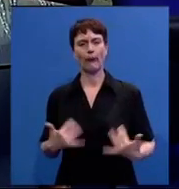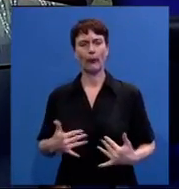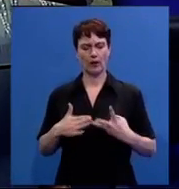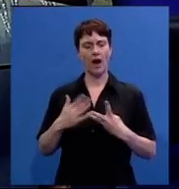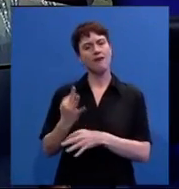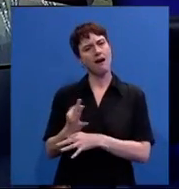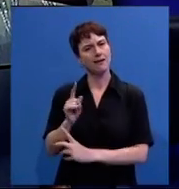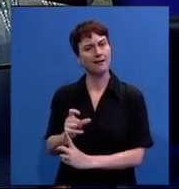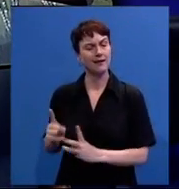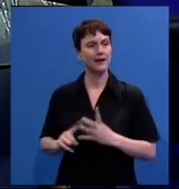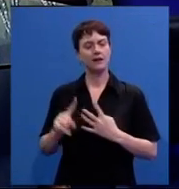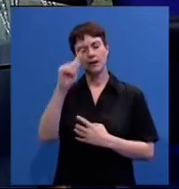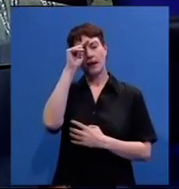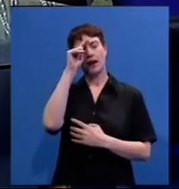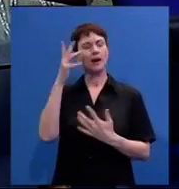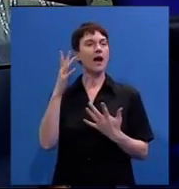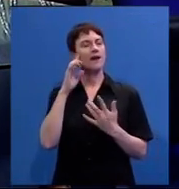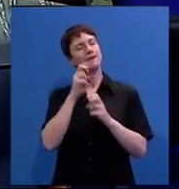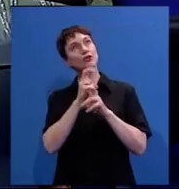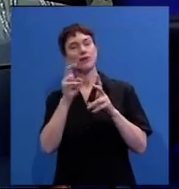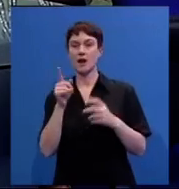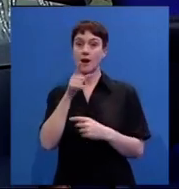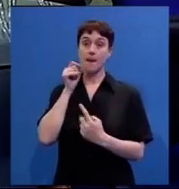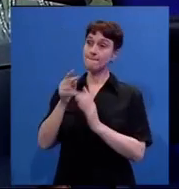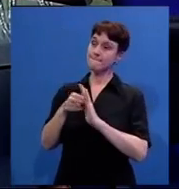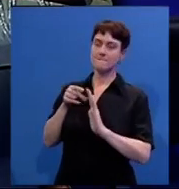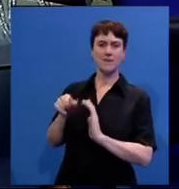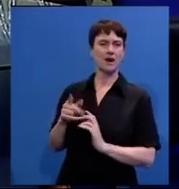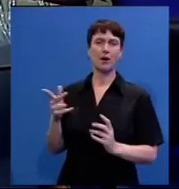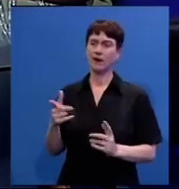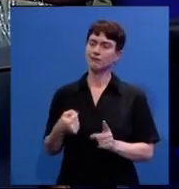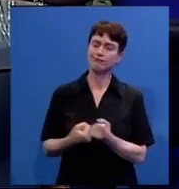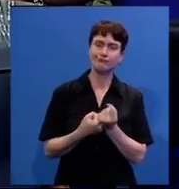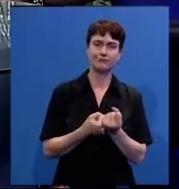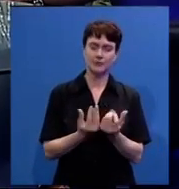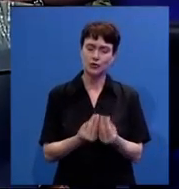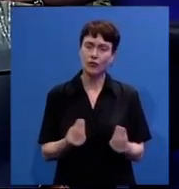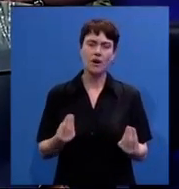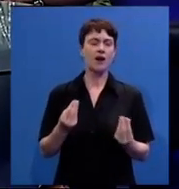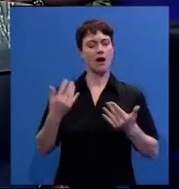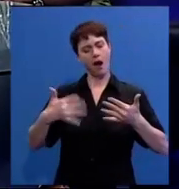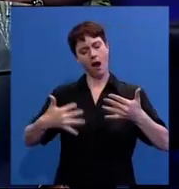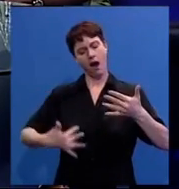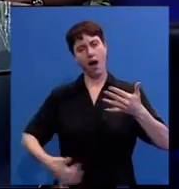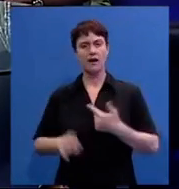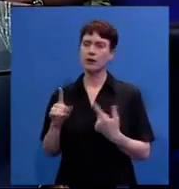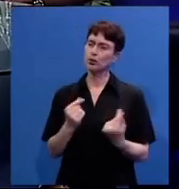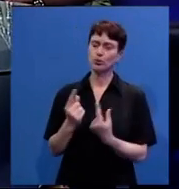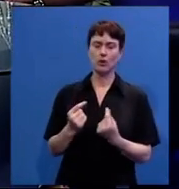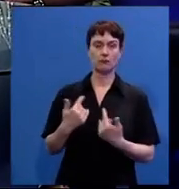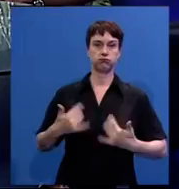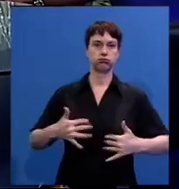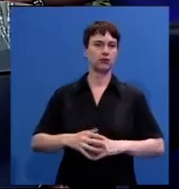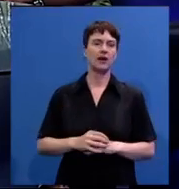thinker, and a visionary. In fact, so many names. Children's champion. Absolutely. We could go on and on. He was